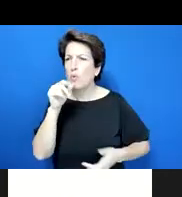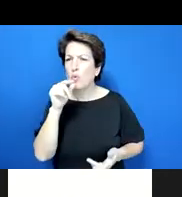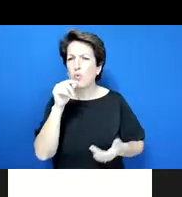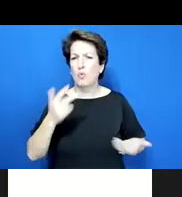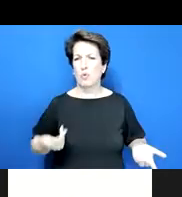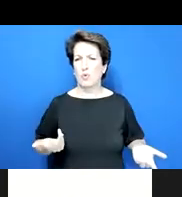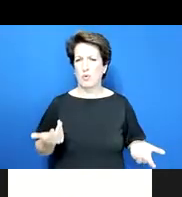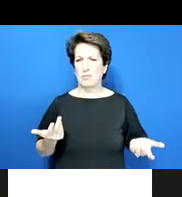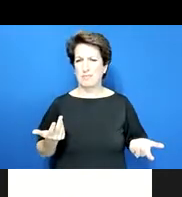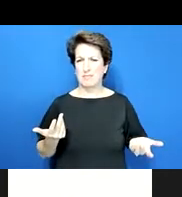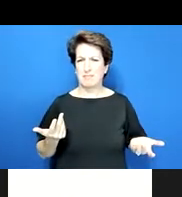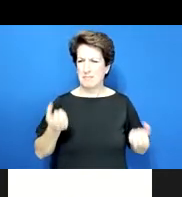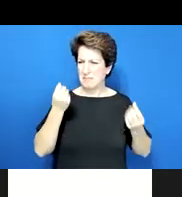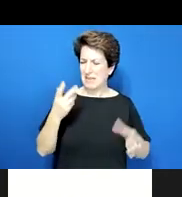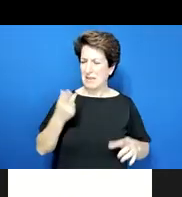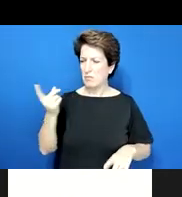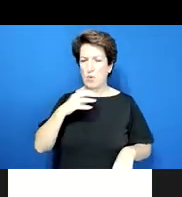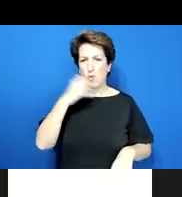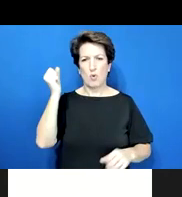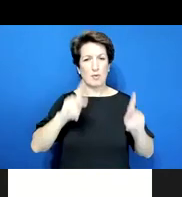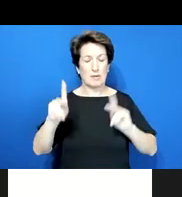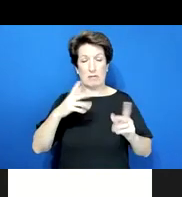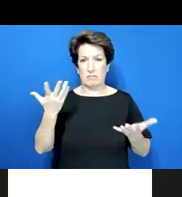of stuff that the seniors don't know,